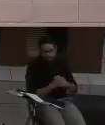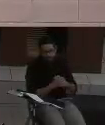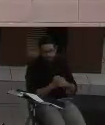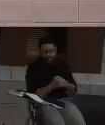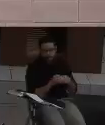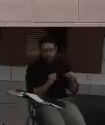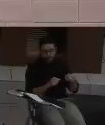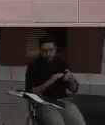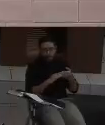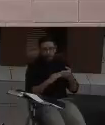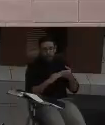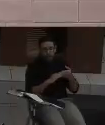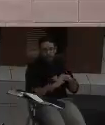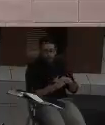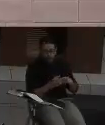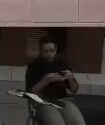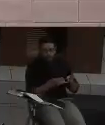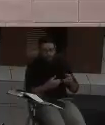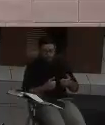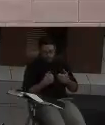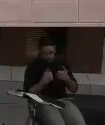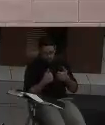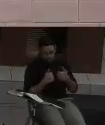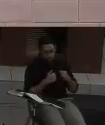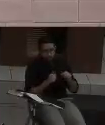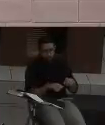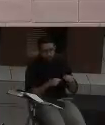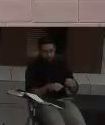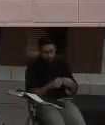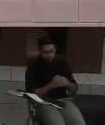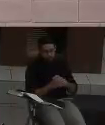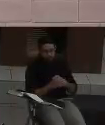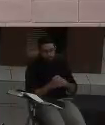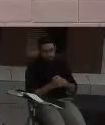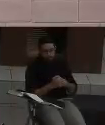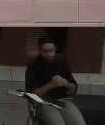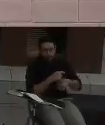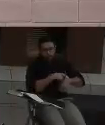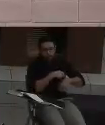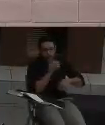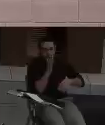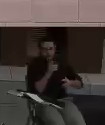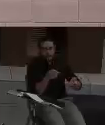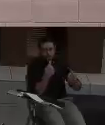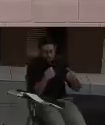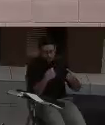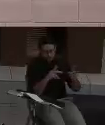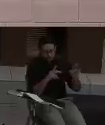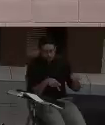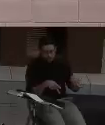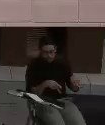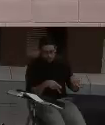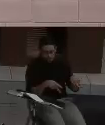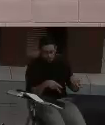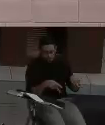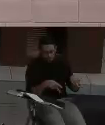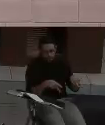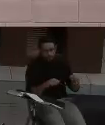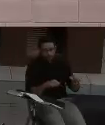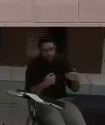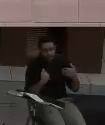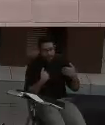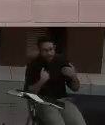become a way of living. It is possible that the time may come when a person carries such an atmosphere